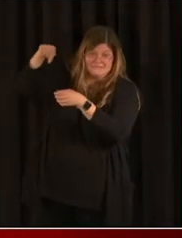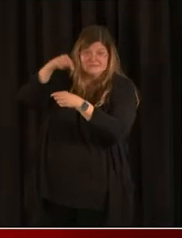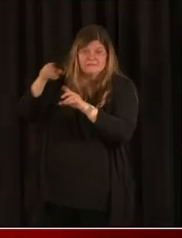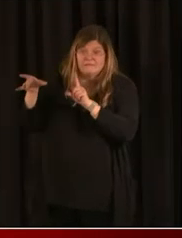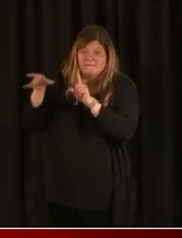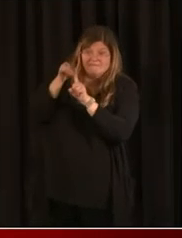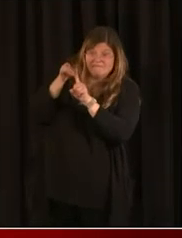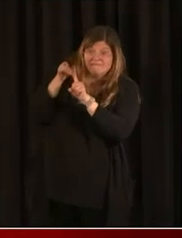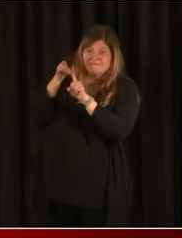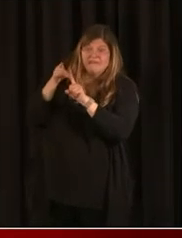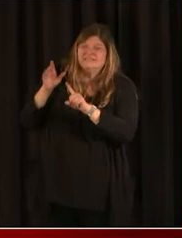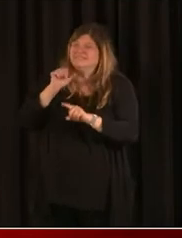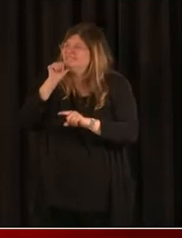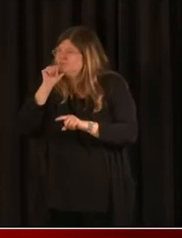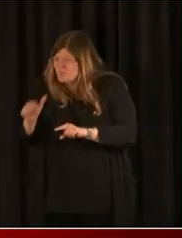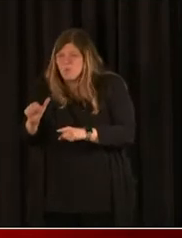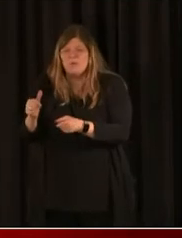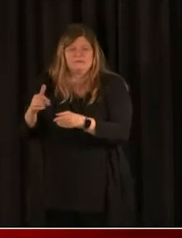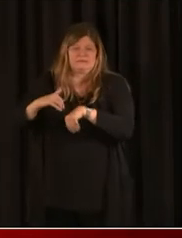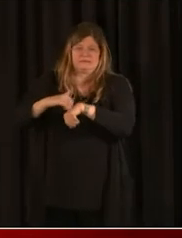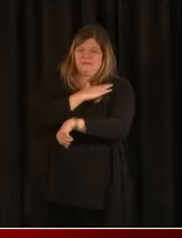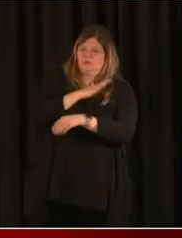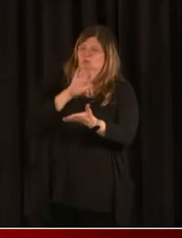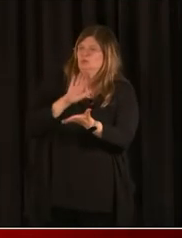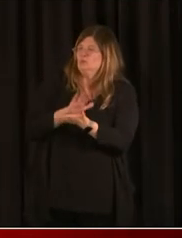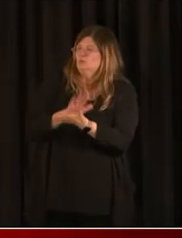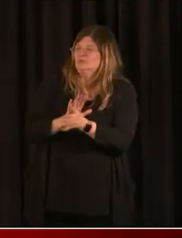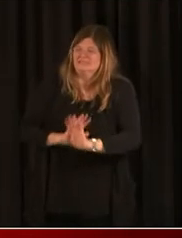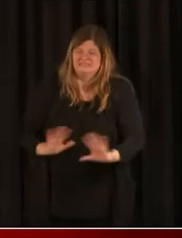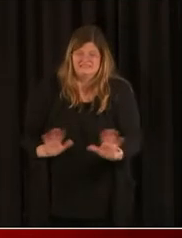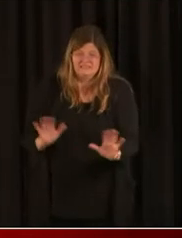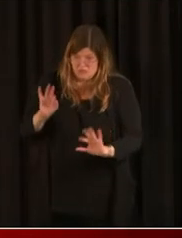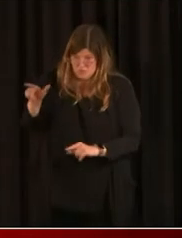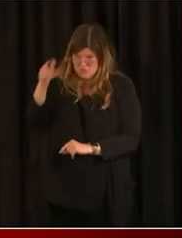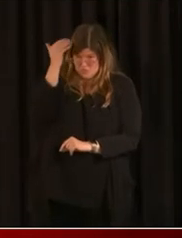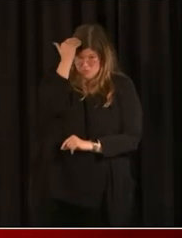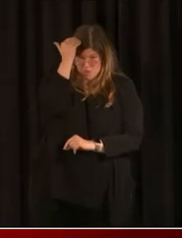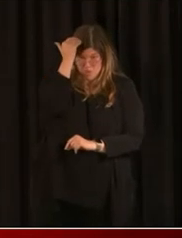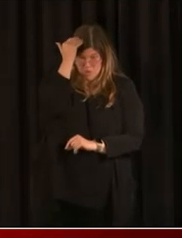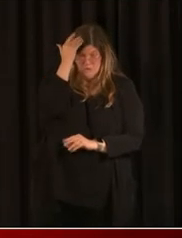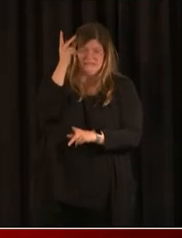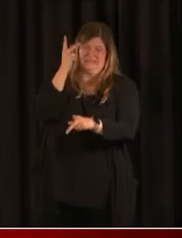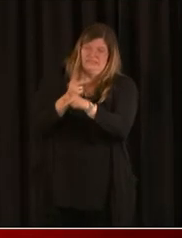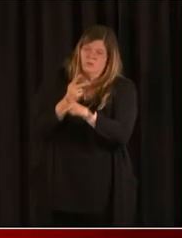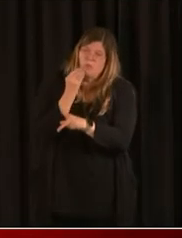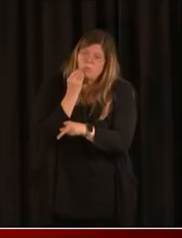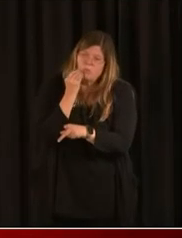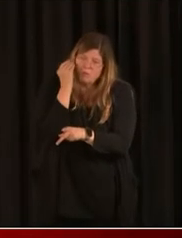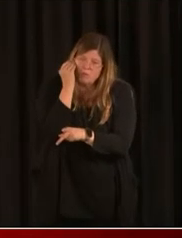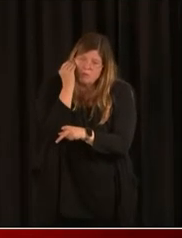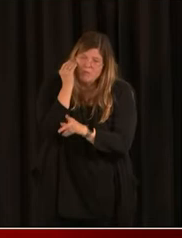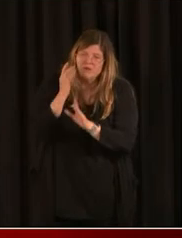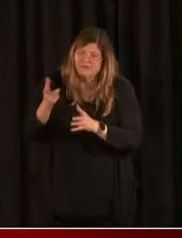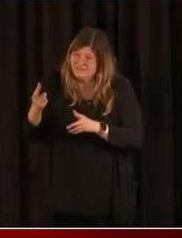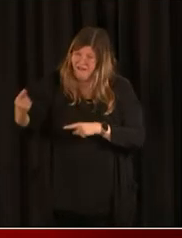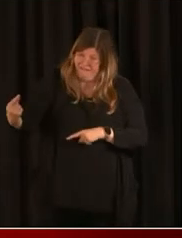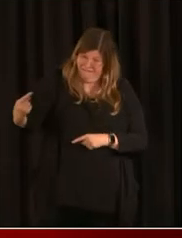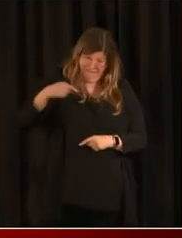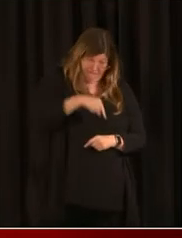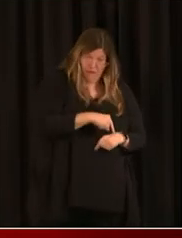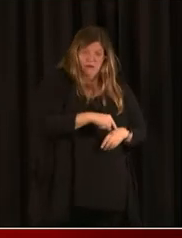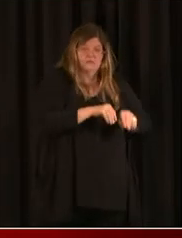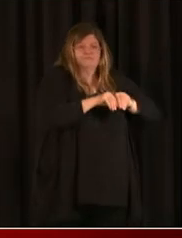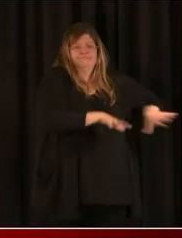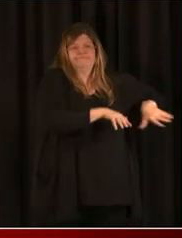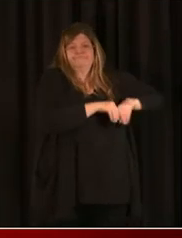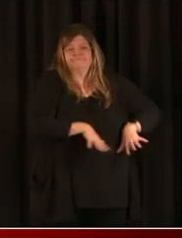COVID, and to inform the school if they or their students travel to any of the high-risk areas.